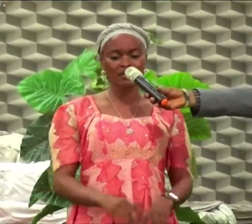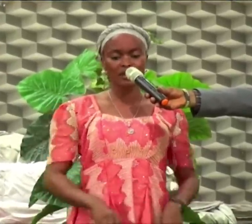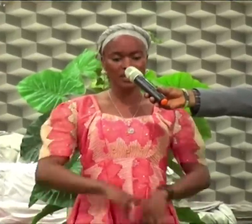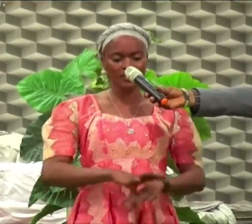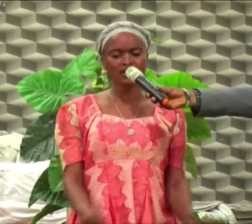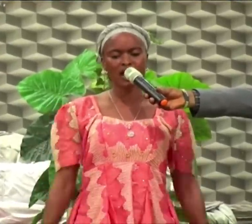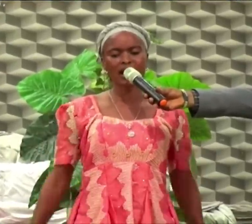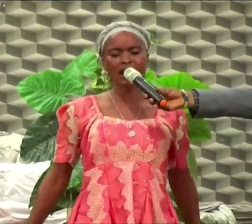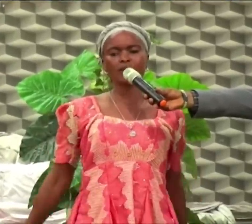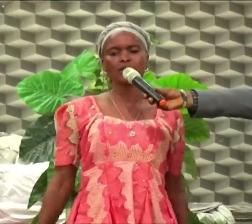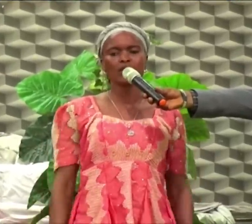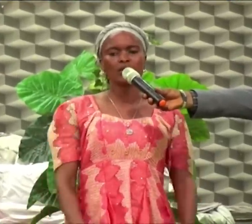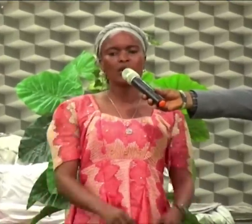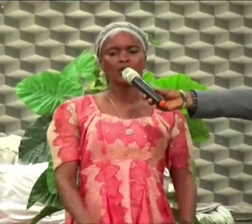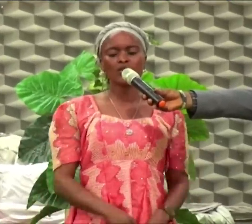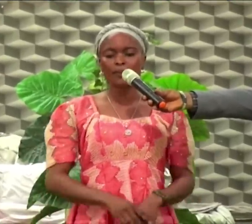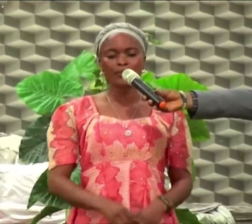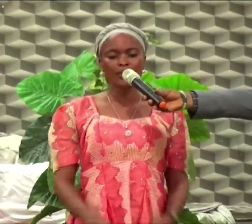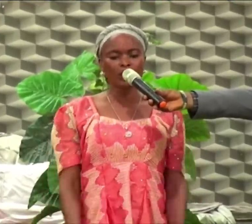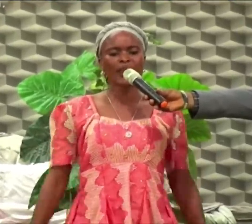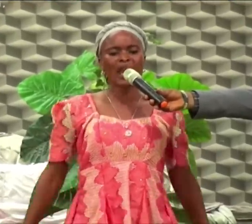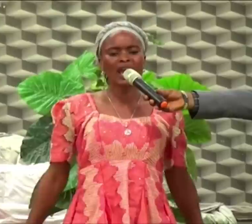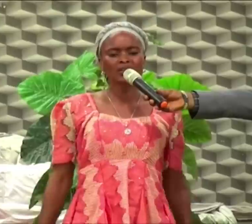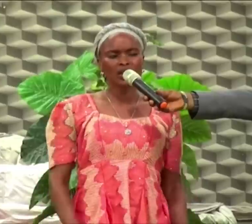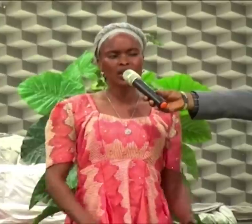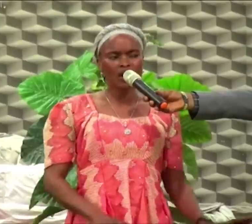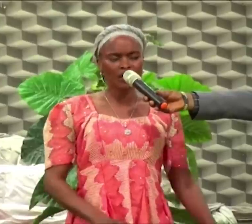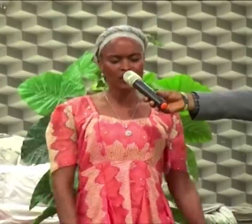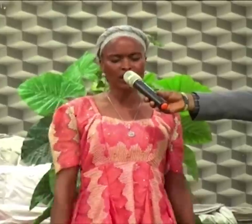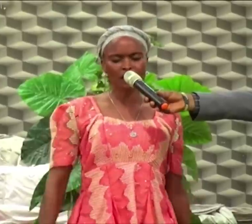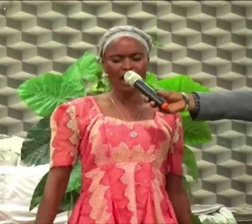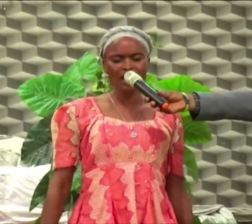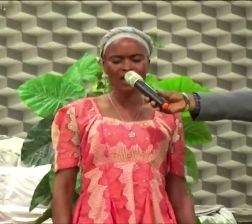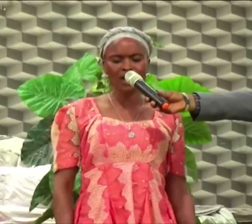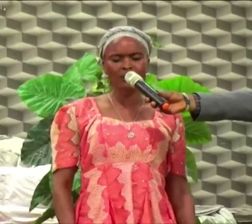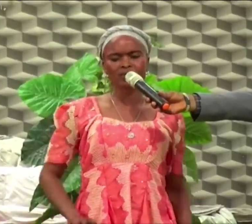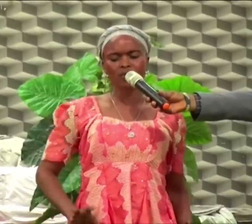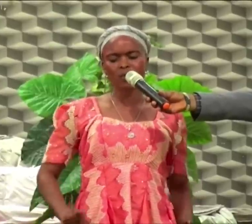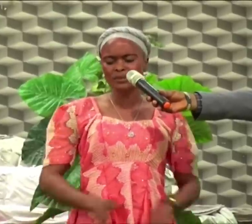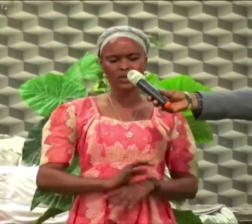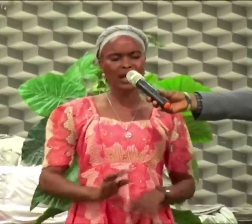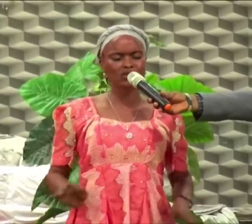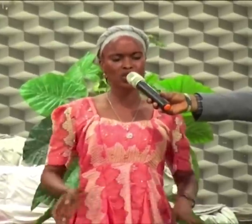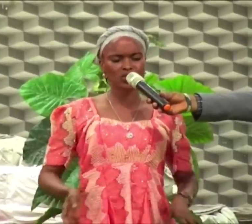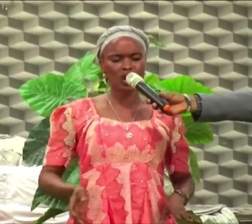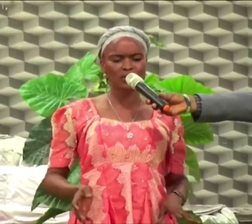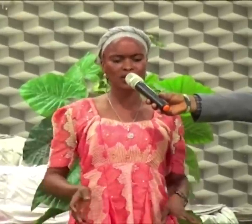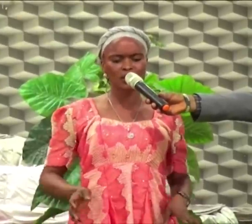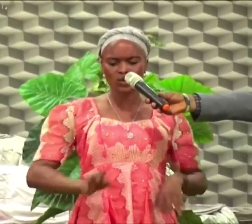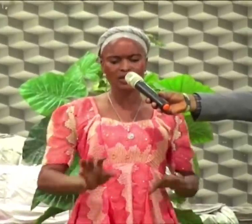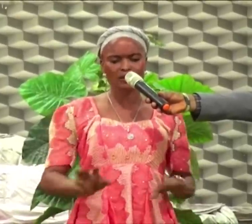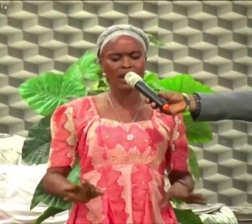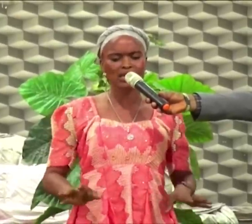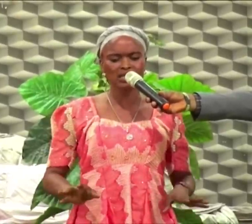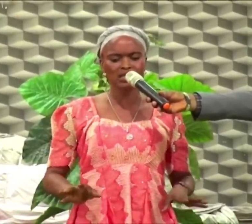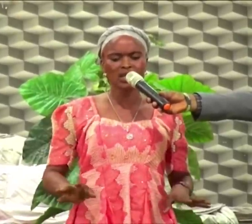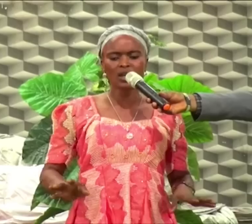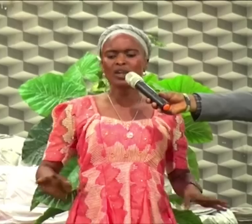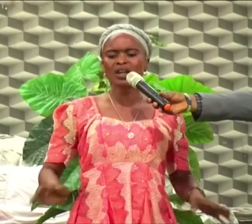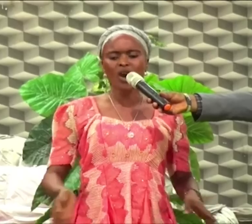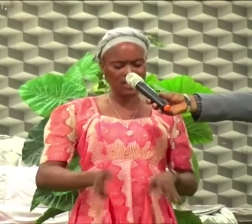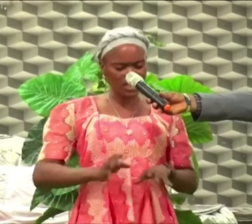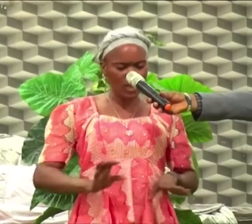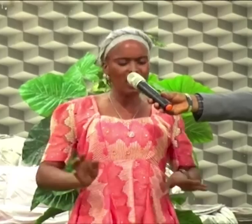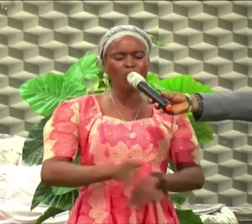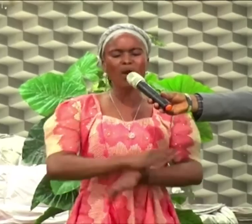defend di ara mi oni sa bi won so yan gba to wa di we igba na gugu bi ti ma ti wa ni shop si ti ma ti wa si ba yi in ostet won